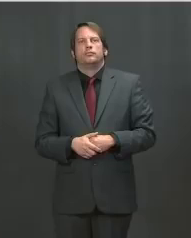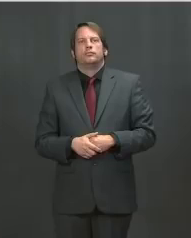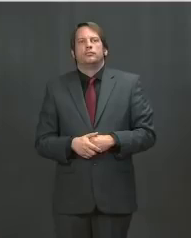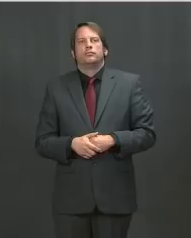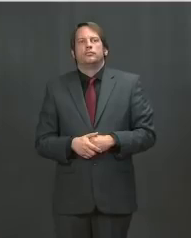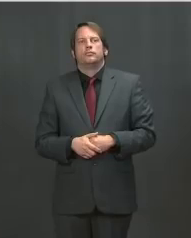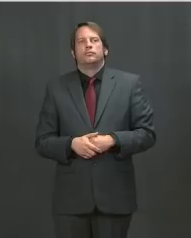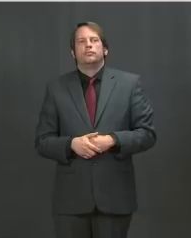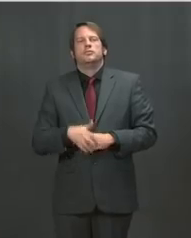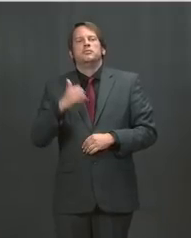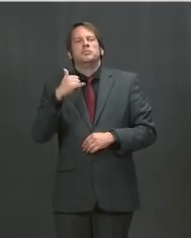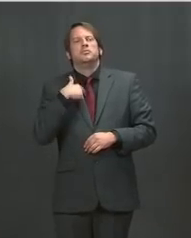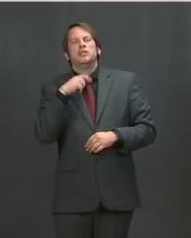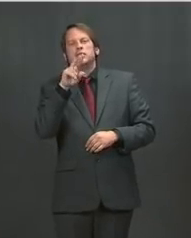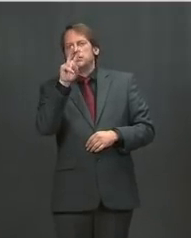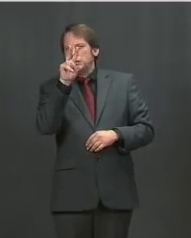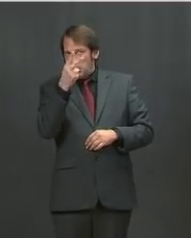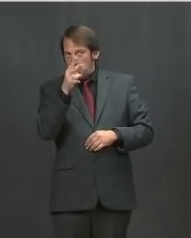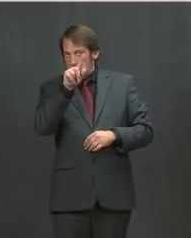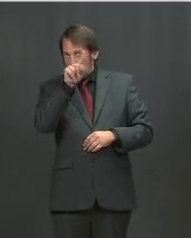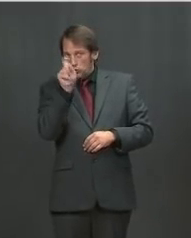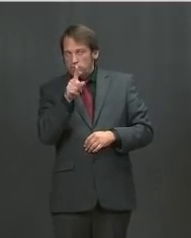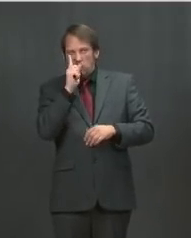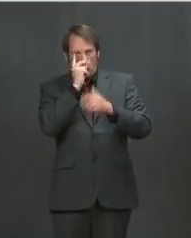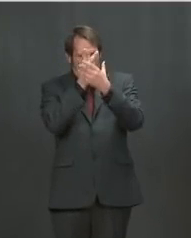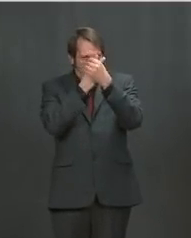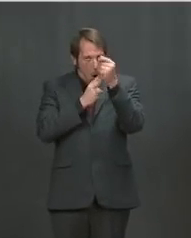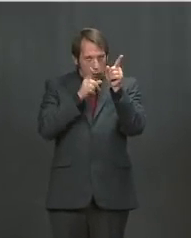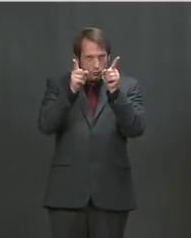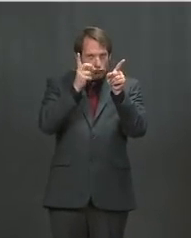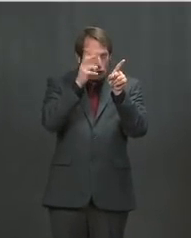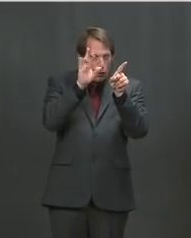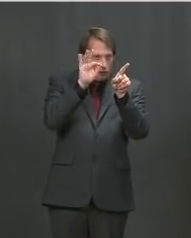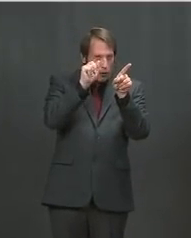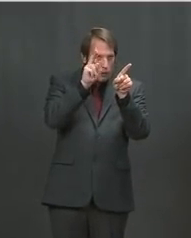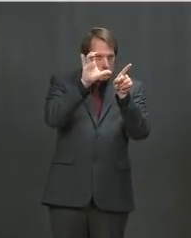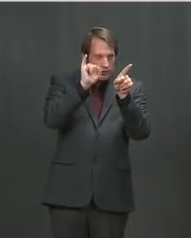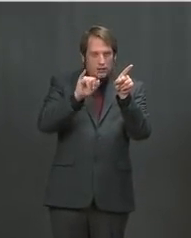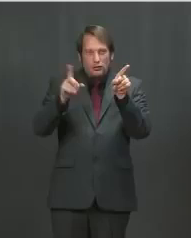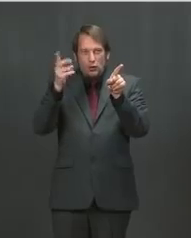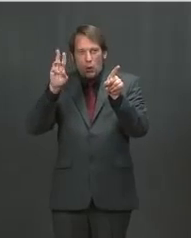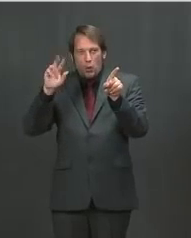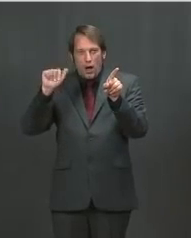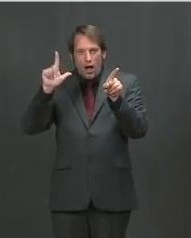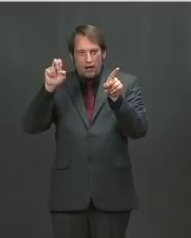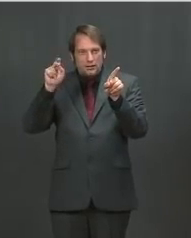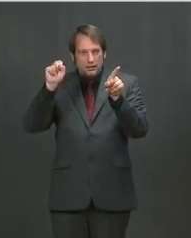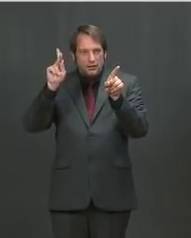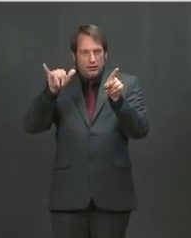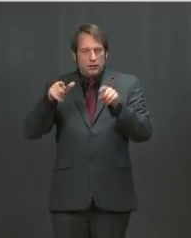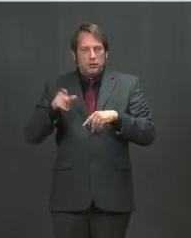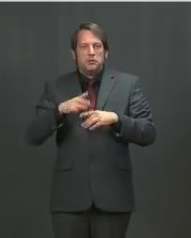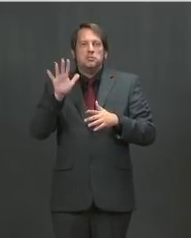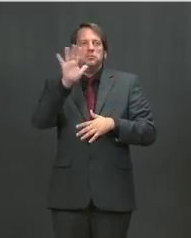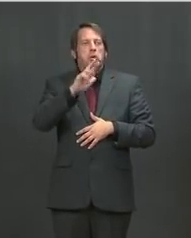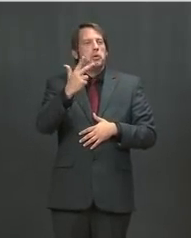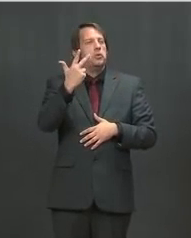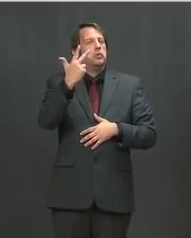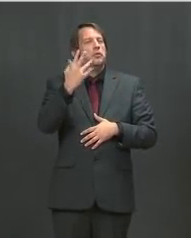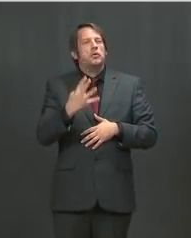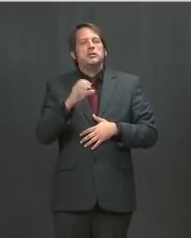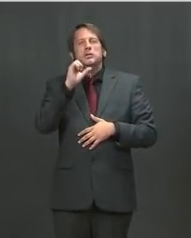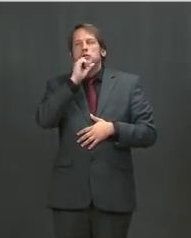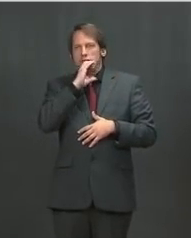Drs. Walensky and Fauci to comment. We are at about 3/4 of seniors that have had their first